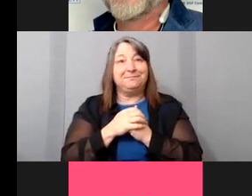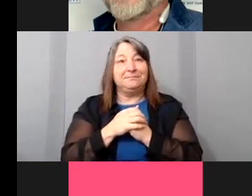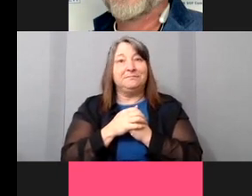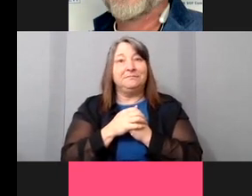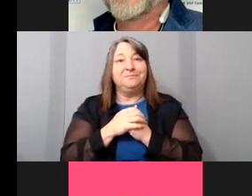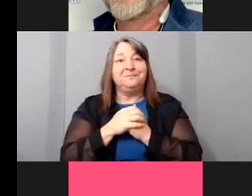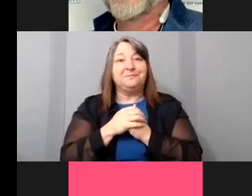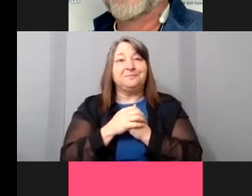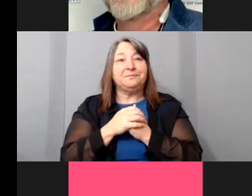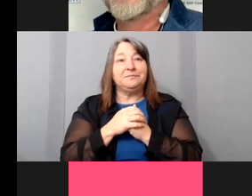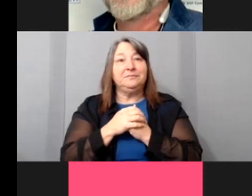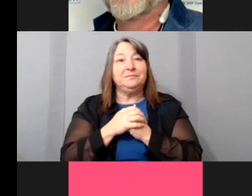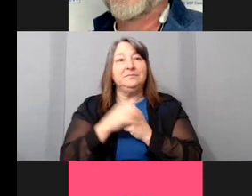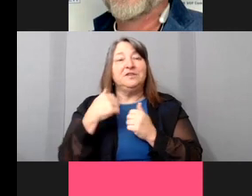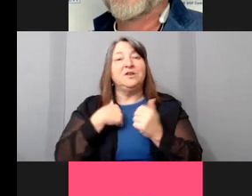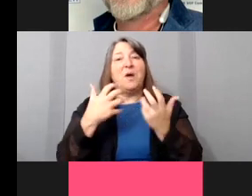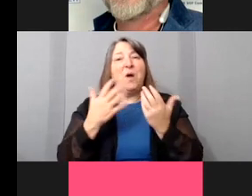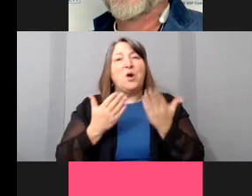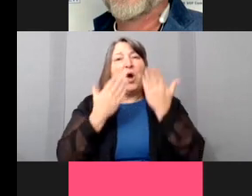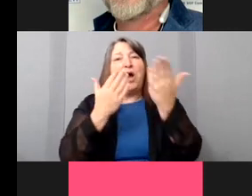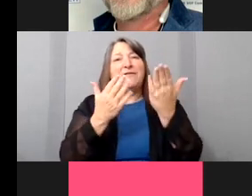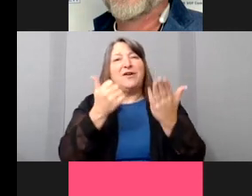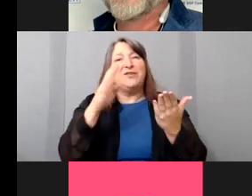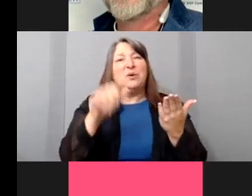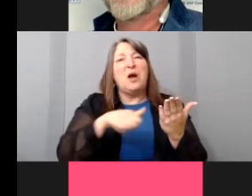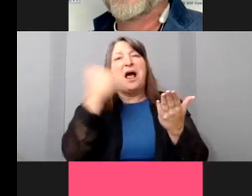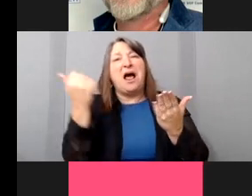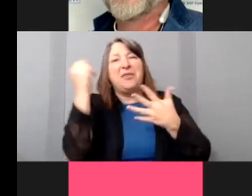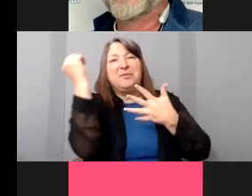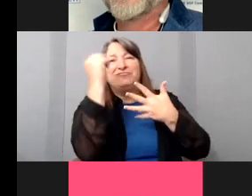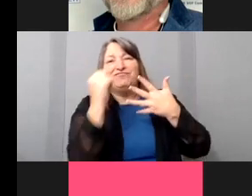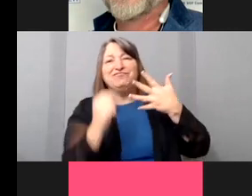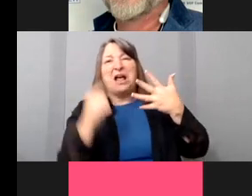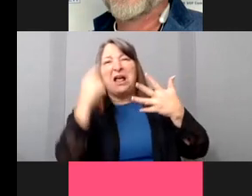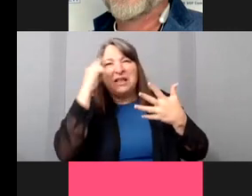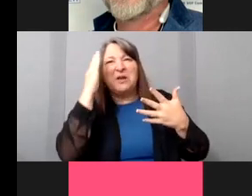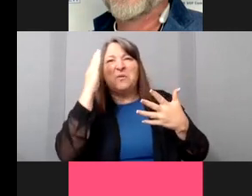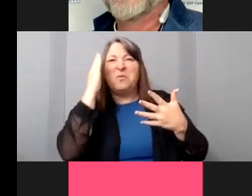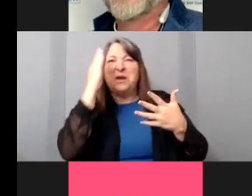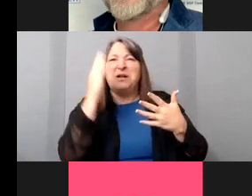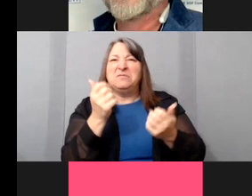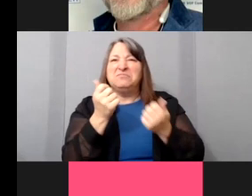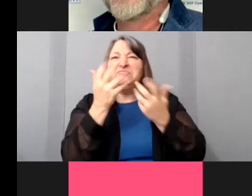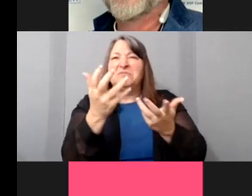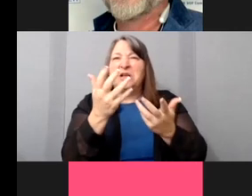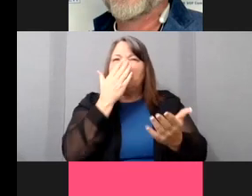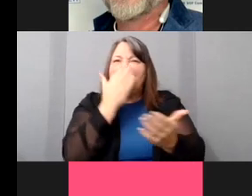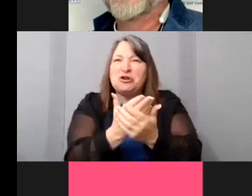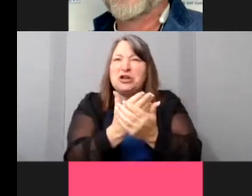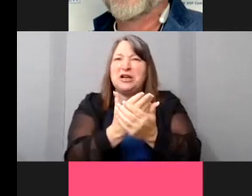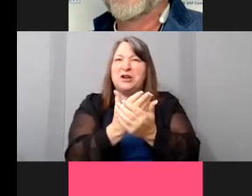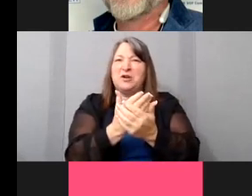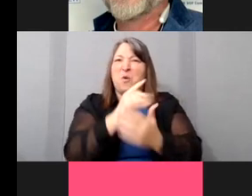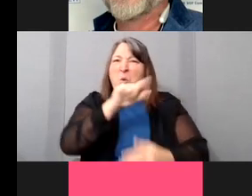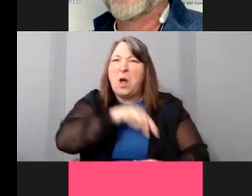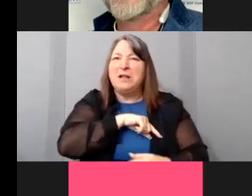So I just wanted to offer a couple other additional things that I think lead to quality mentoring services. And they're not